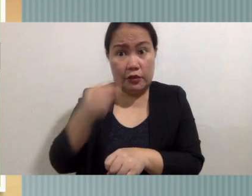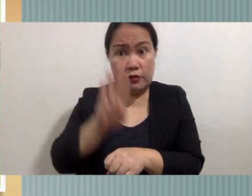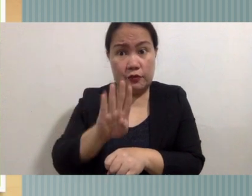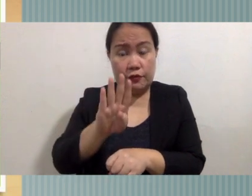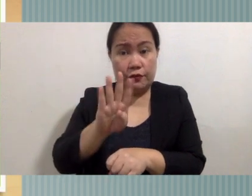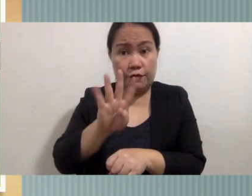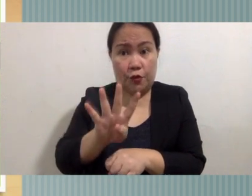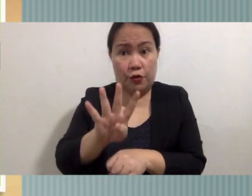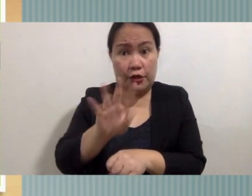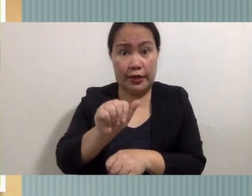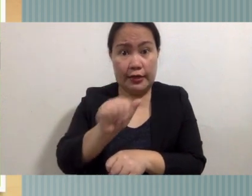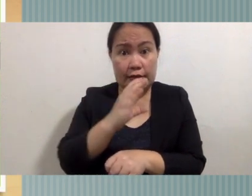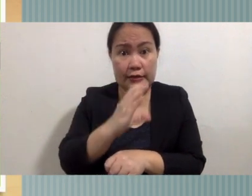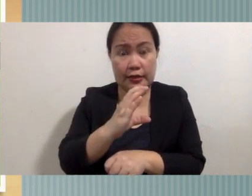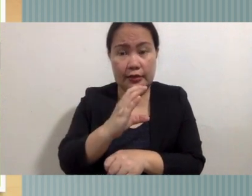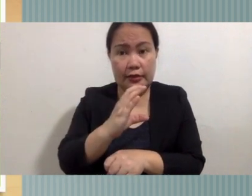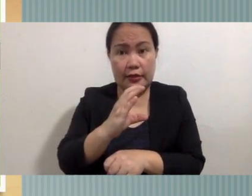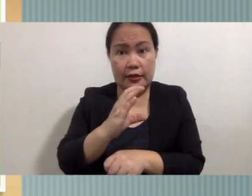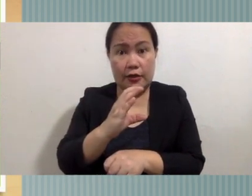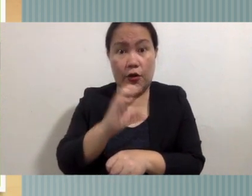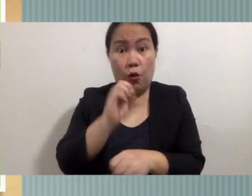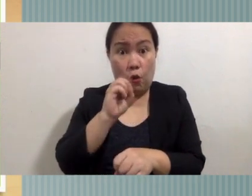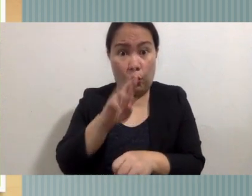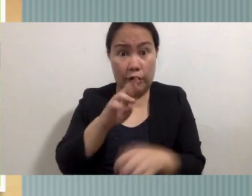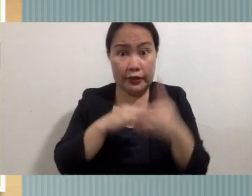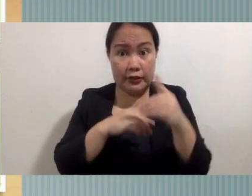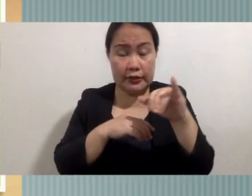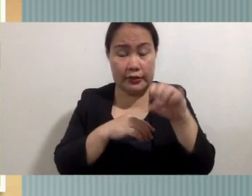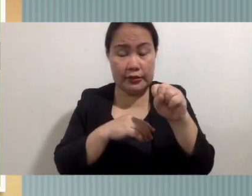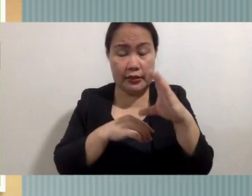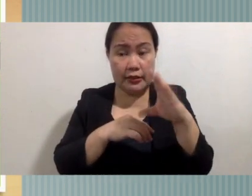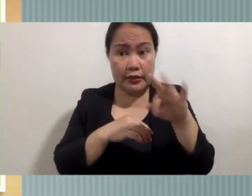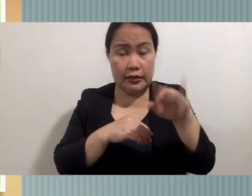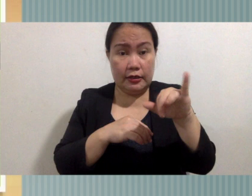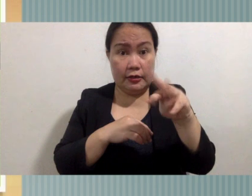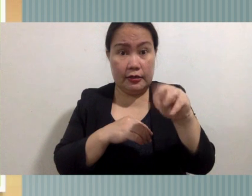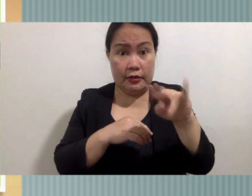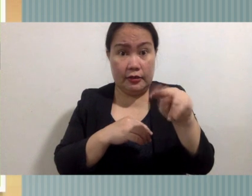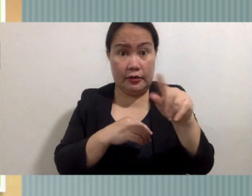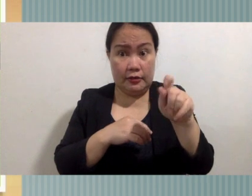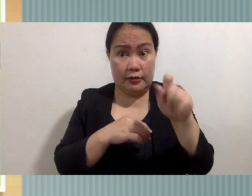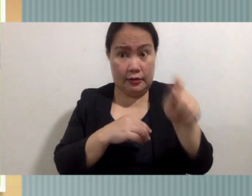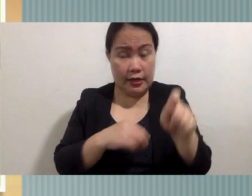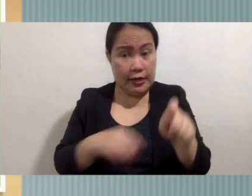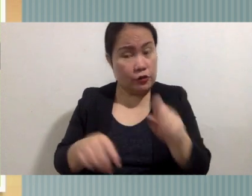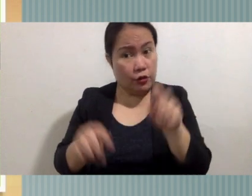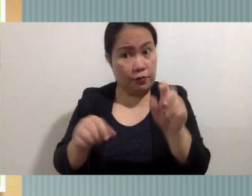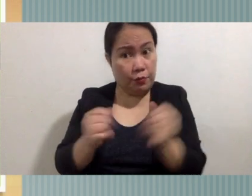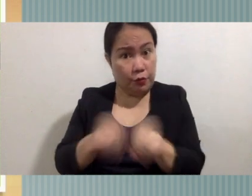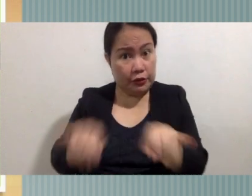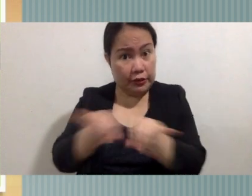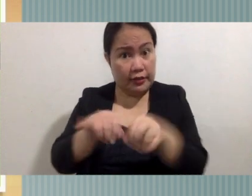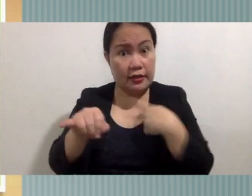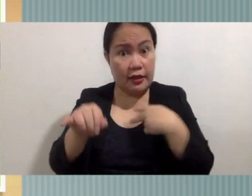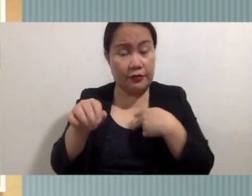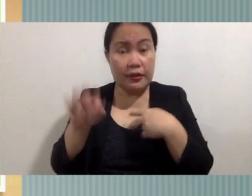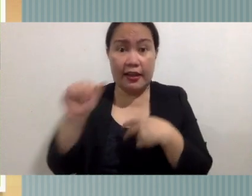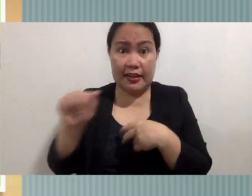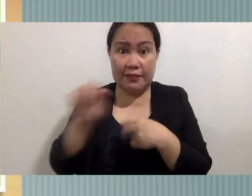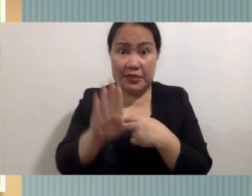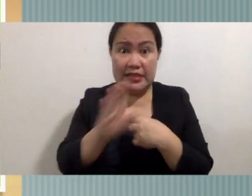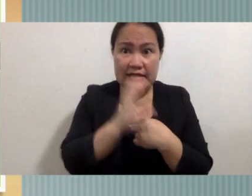4ac or yung discriminant natin, dapat meron tayong value ng a, b, and c.